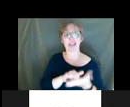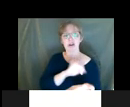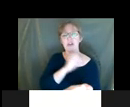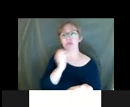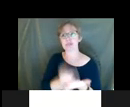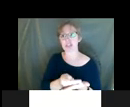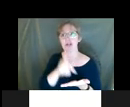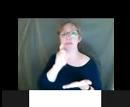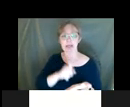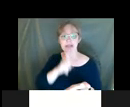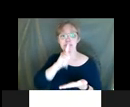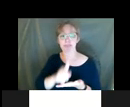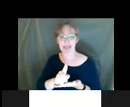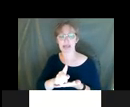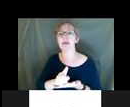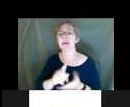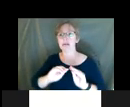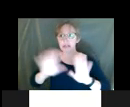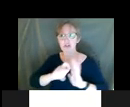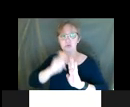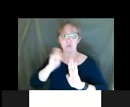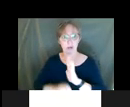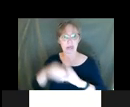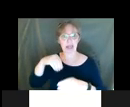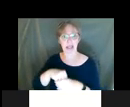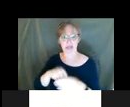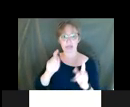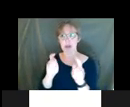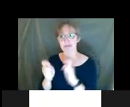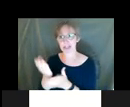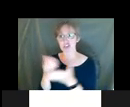modification section of the power of attorney itself.